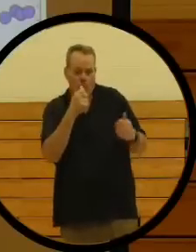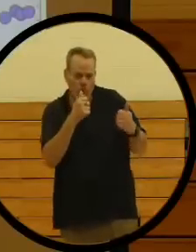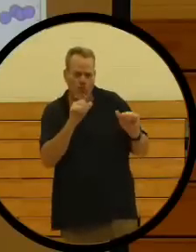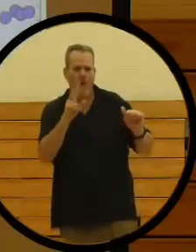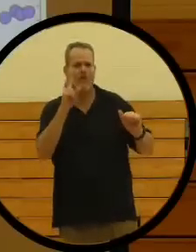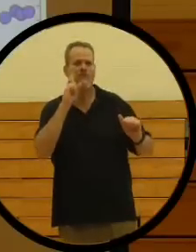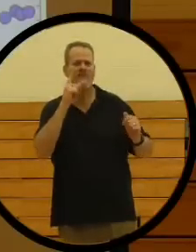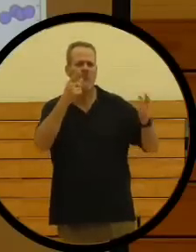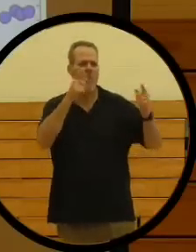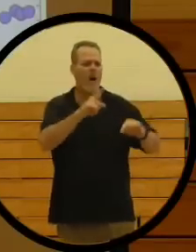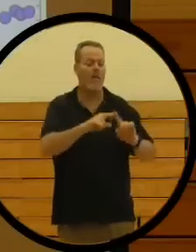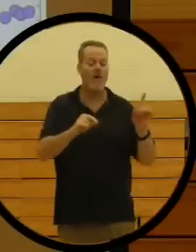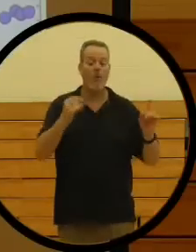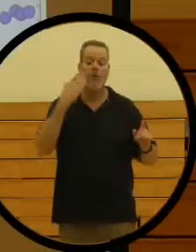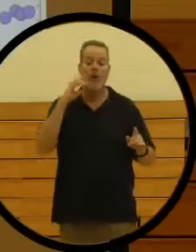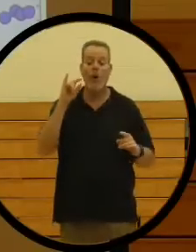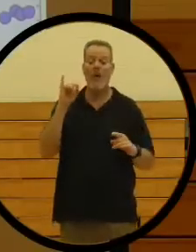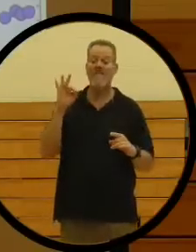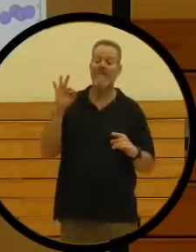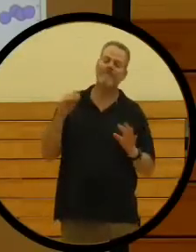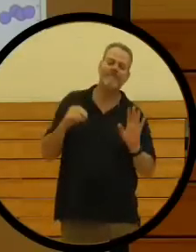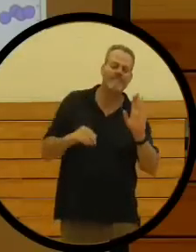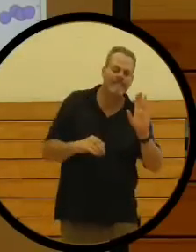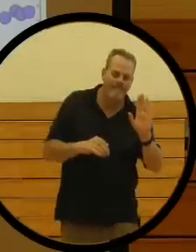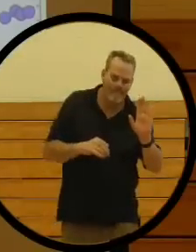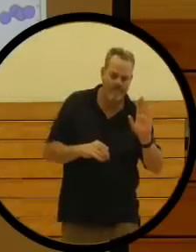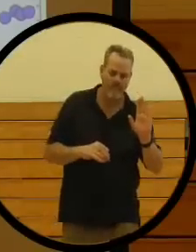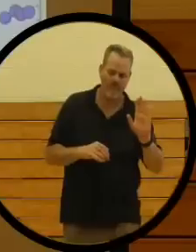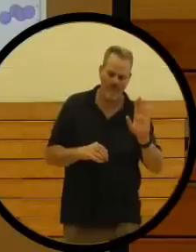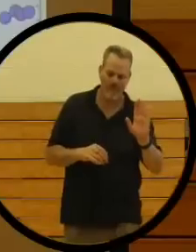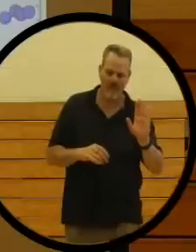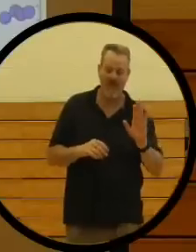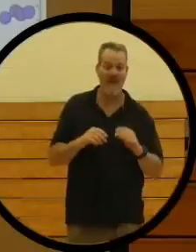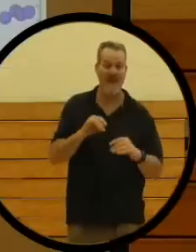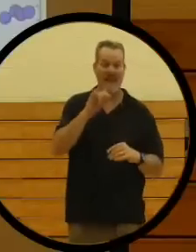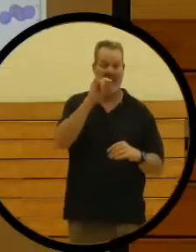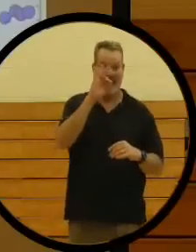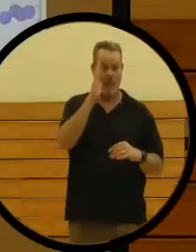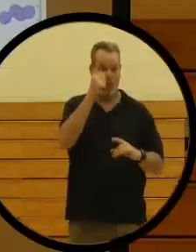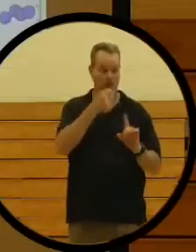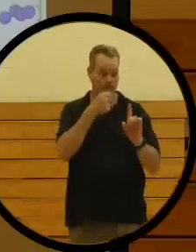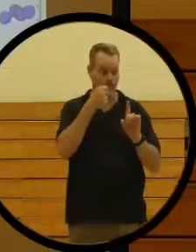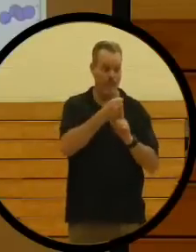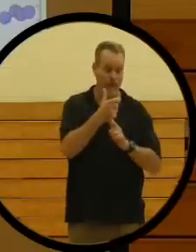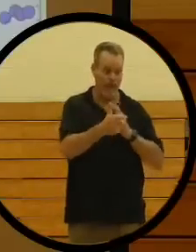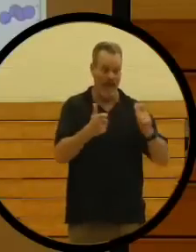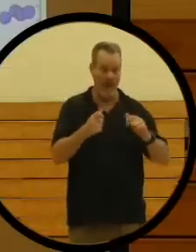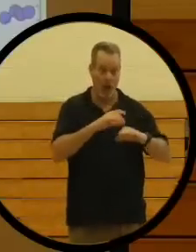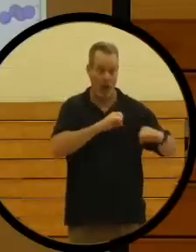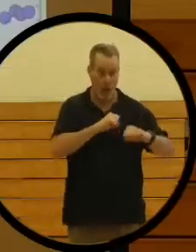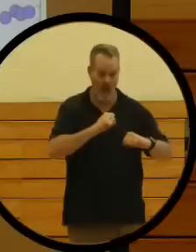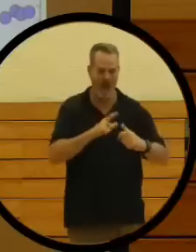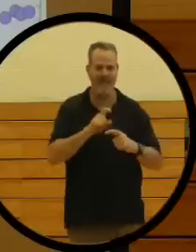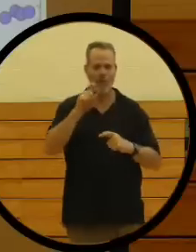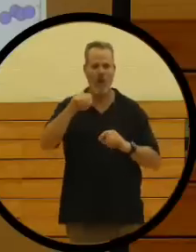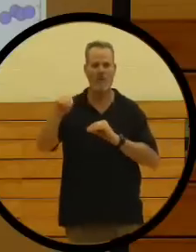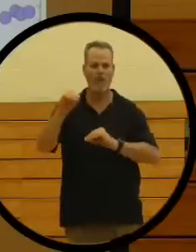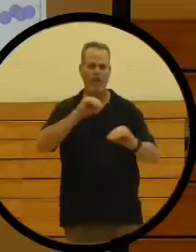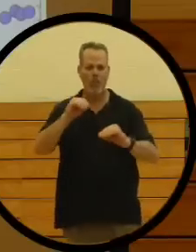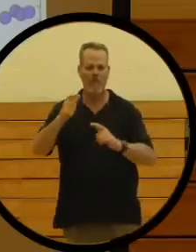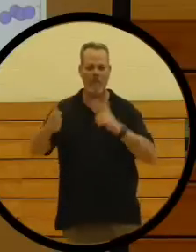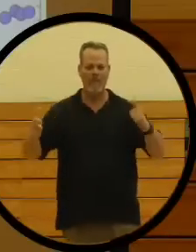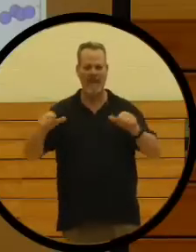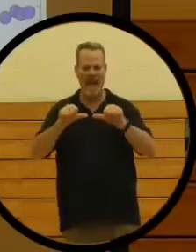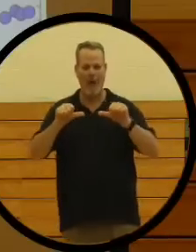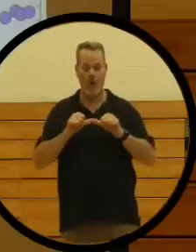get up. They're not. Let's just say this. In order to have a really big earthquake, you have to move a big area, right? And you saw to get the magnitude